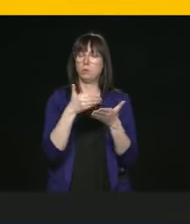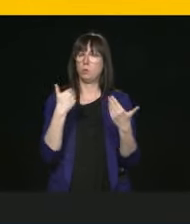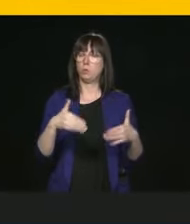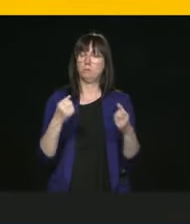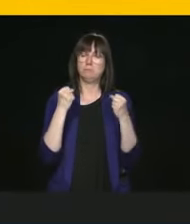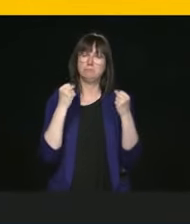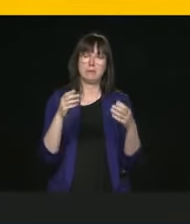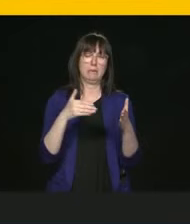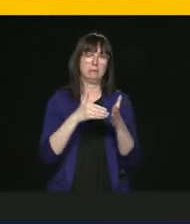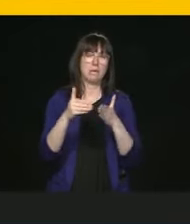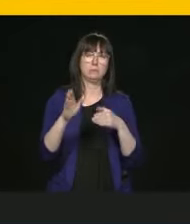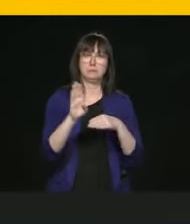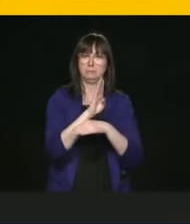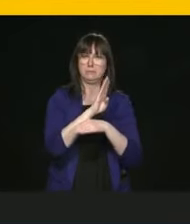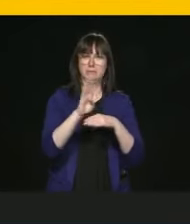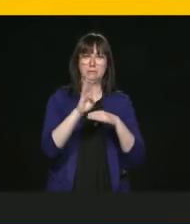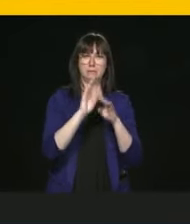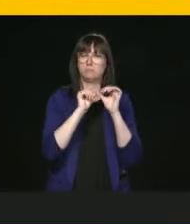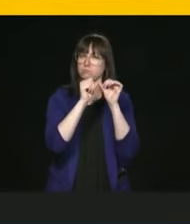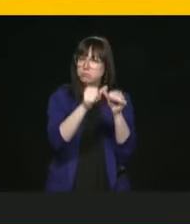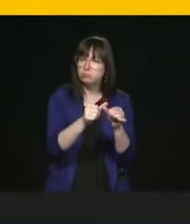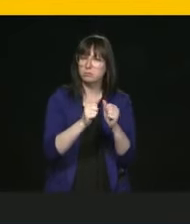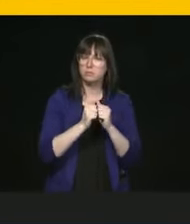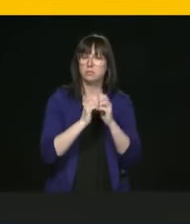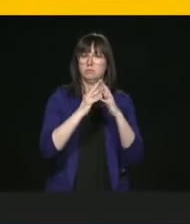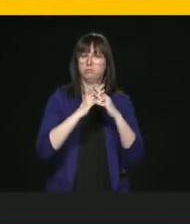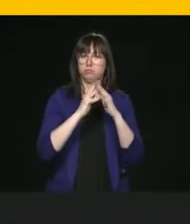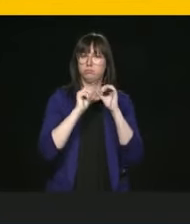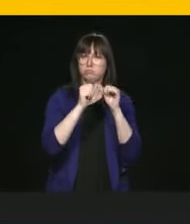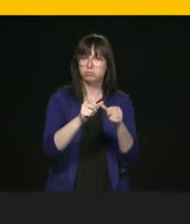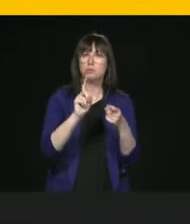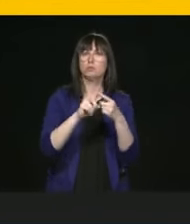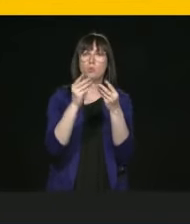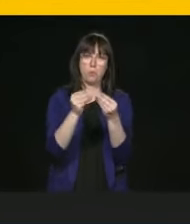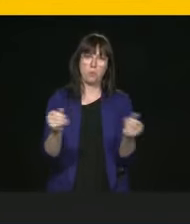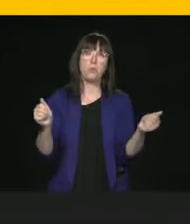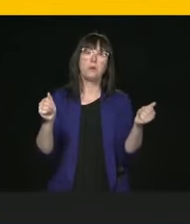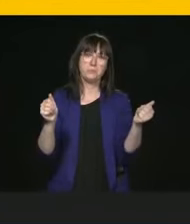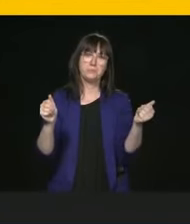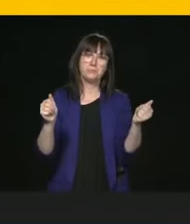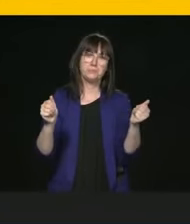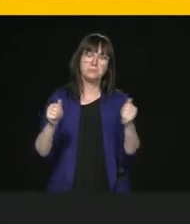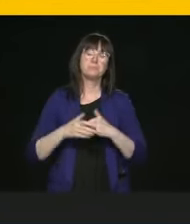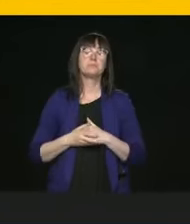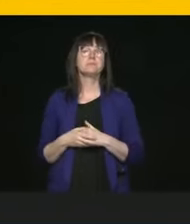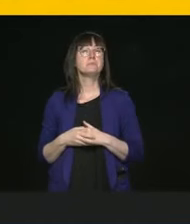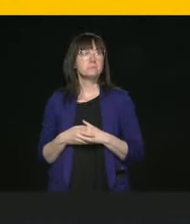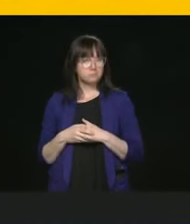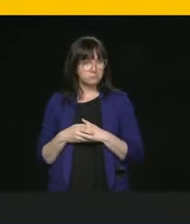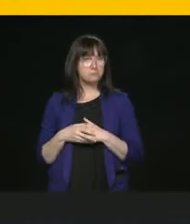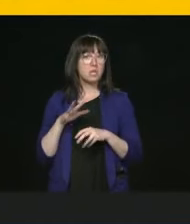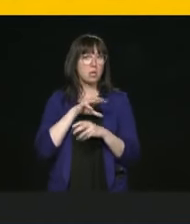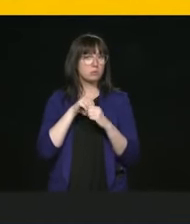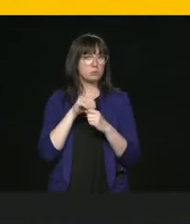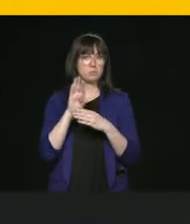hold the line until things get better, including many businesses that are led by